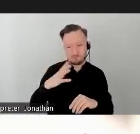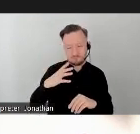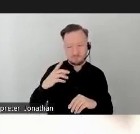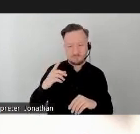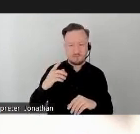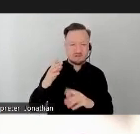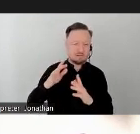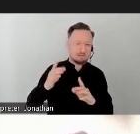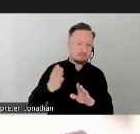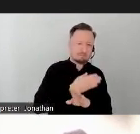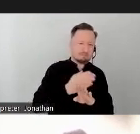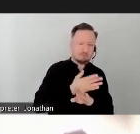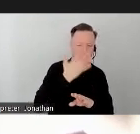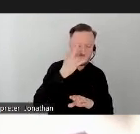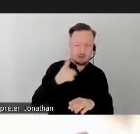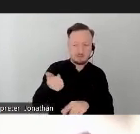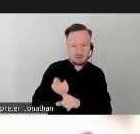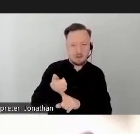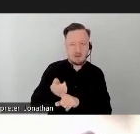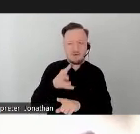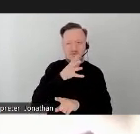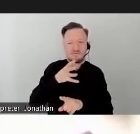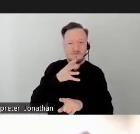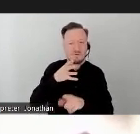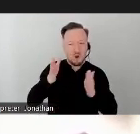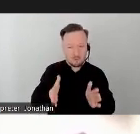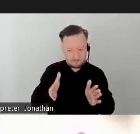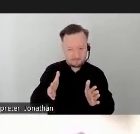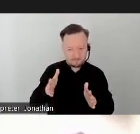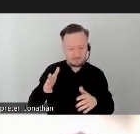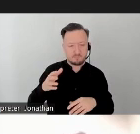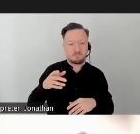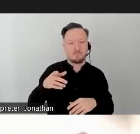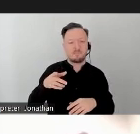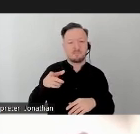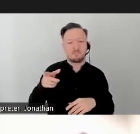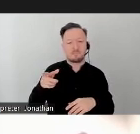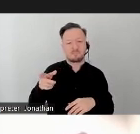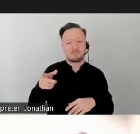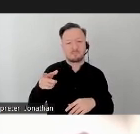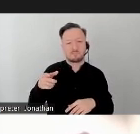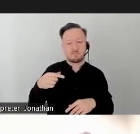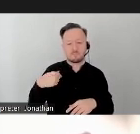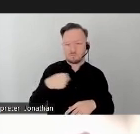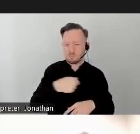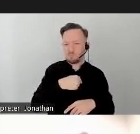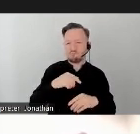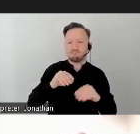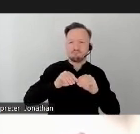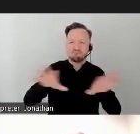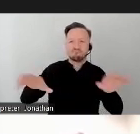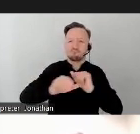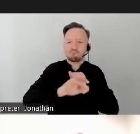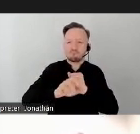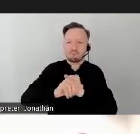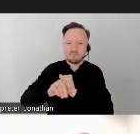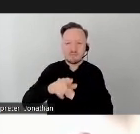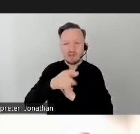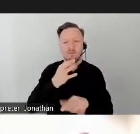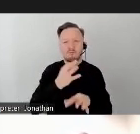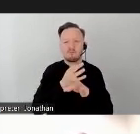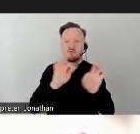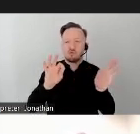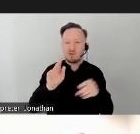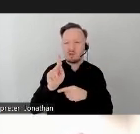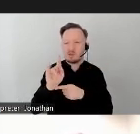work is in rural areas. A farmer who responded to one of our advertisements with regards to these free kits